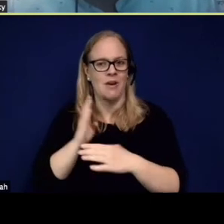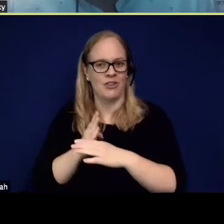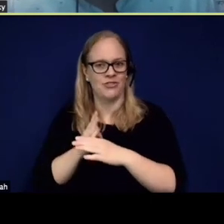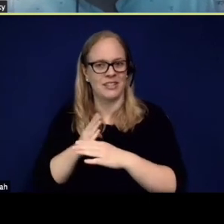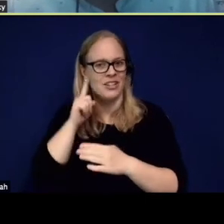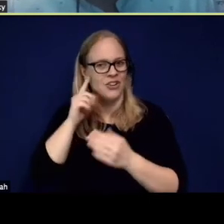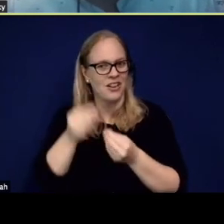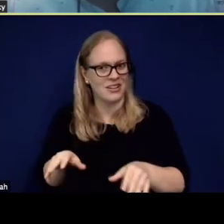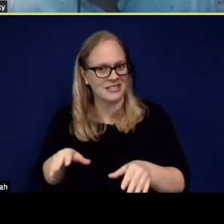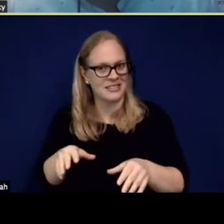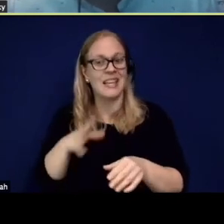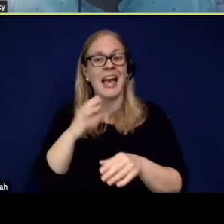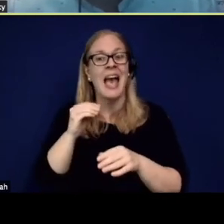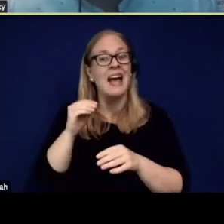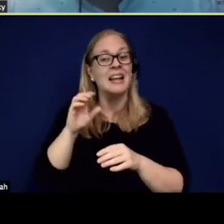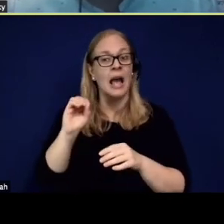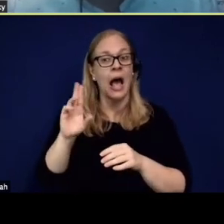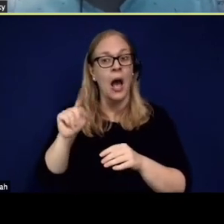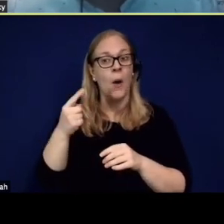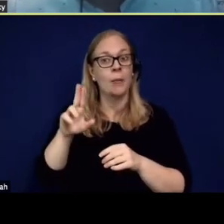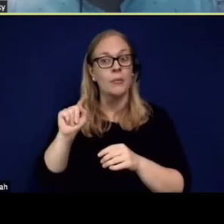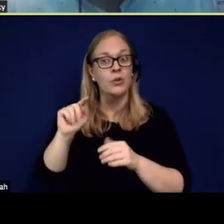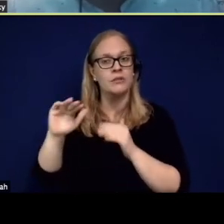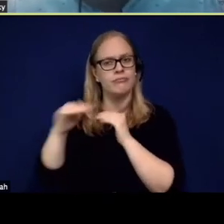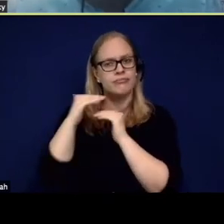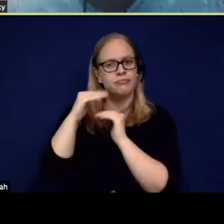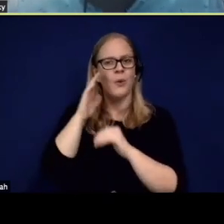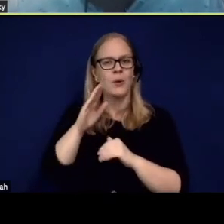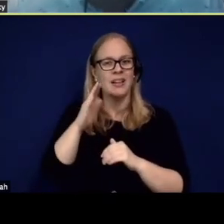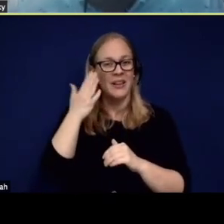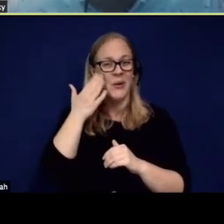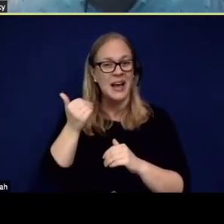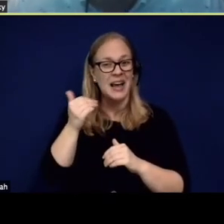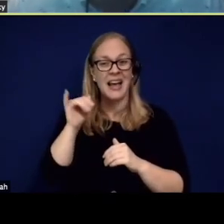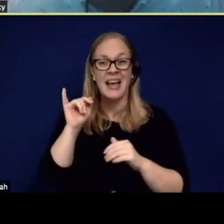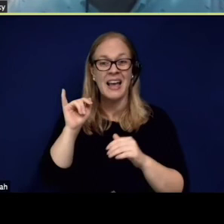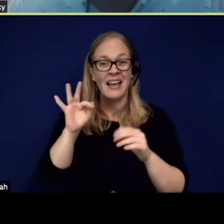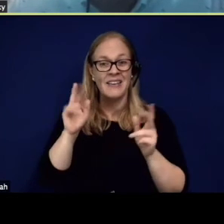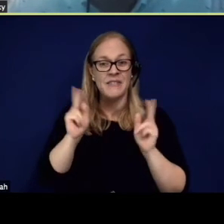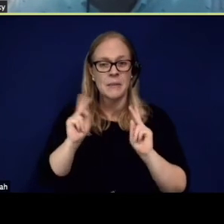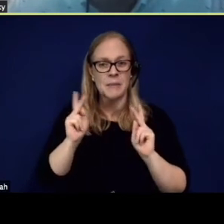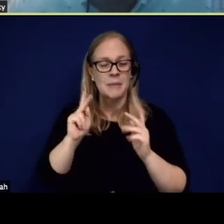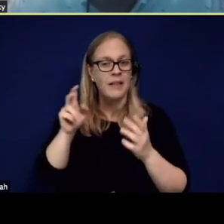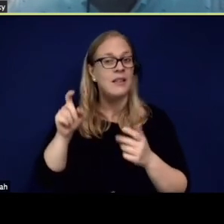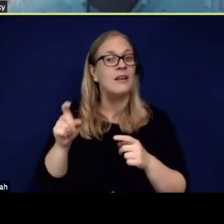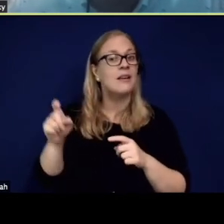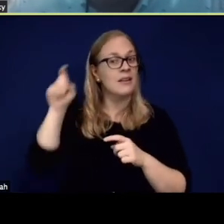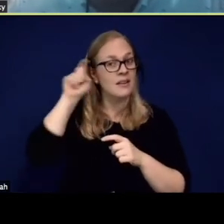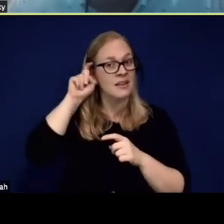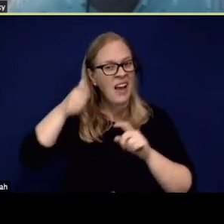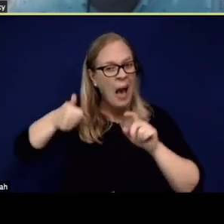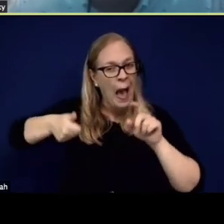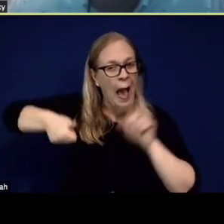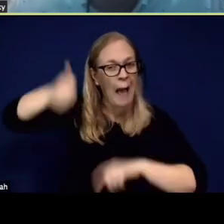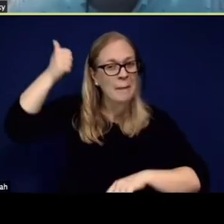prevent damaging hearing in these types of individuals. So it's not going to be strong enough for those with severe to profound hearing loss. So if you've been waiting for